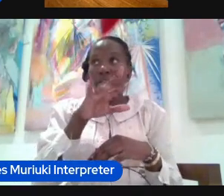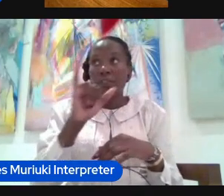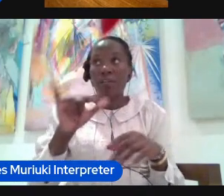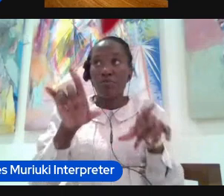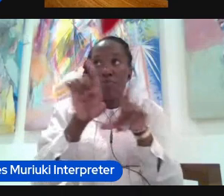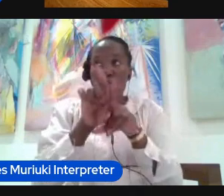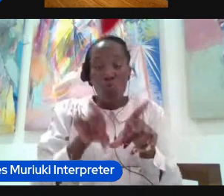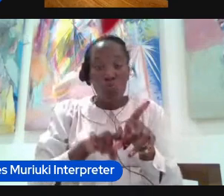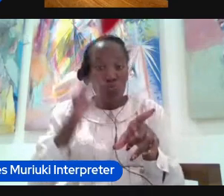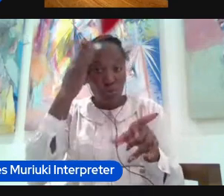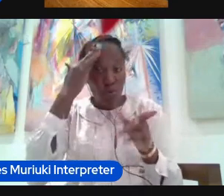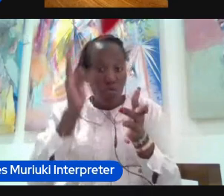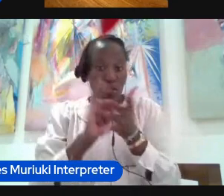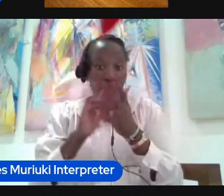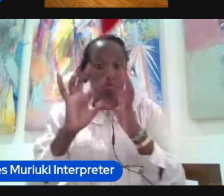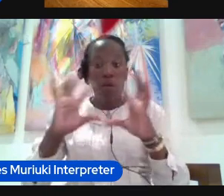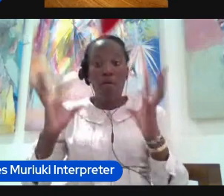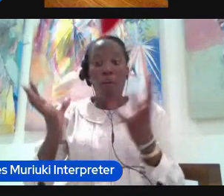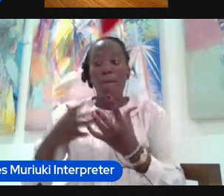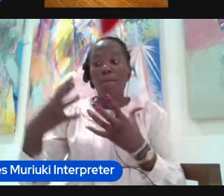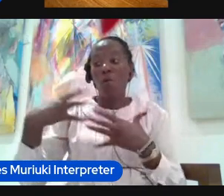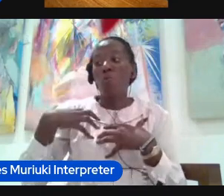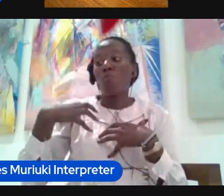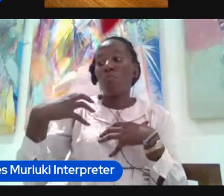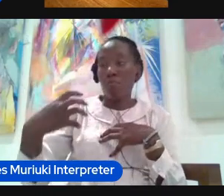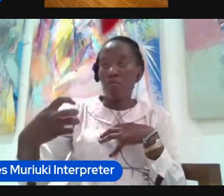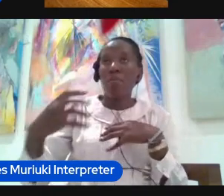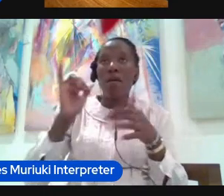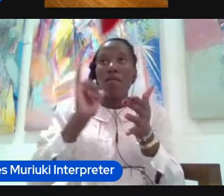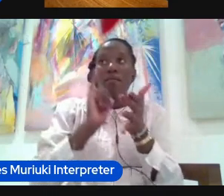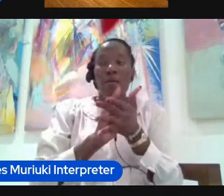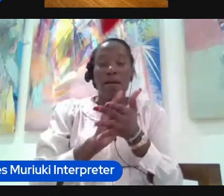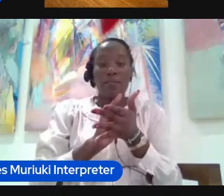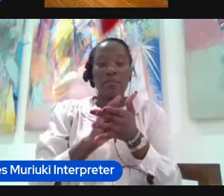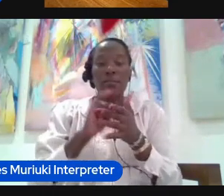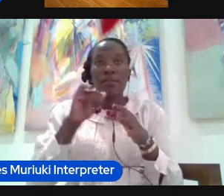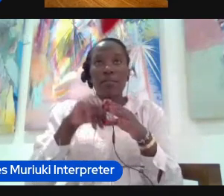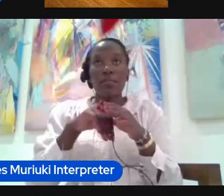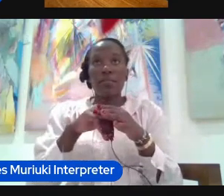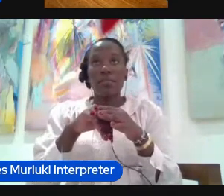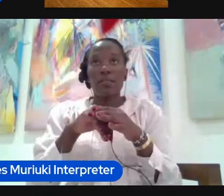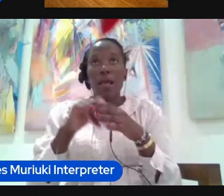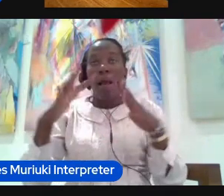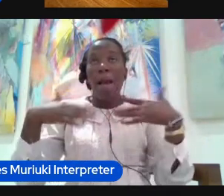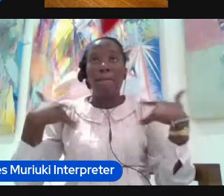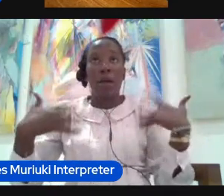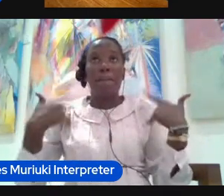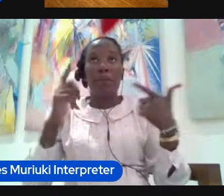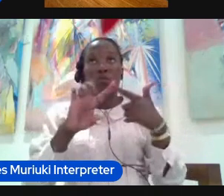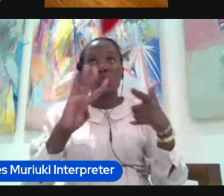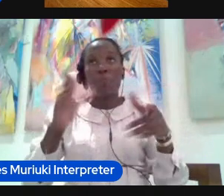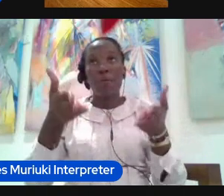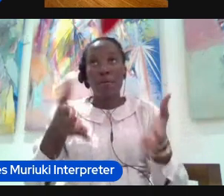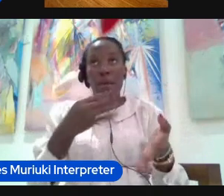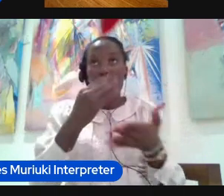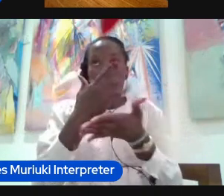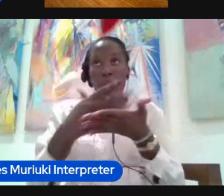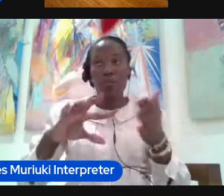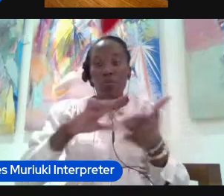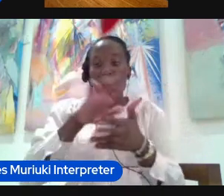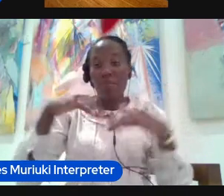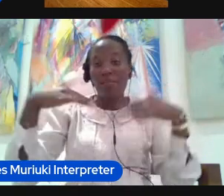with the Commonwealth, so I was about to say Commonwealth, but either way, I am happy to be here and be a part of this amazing